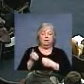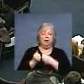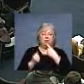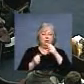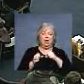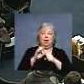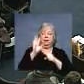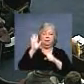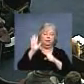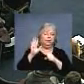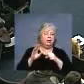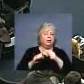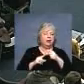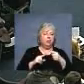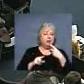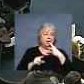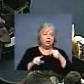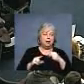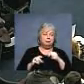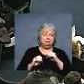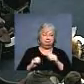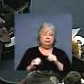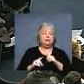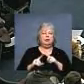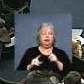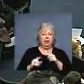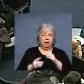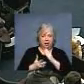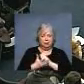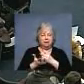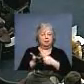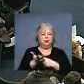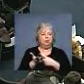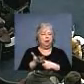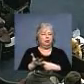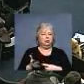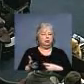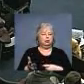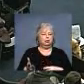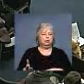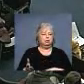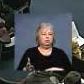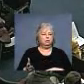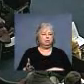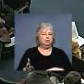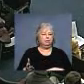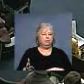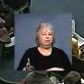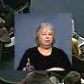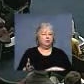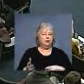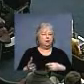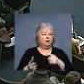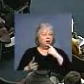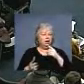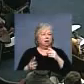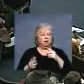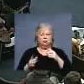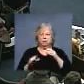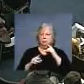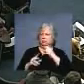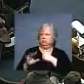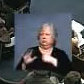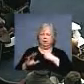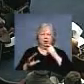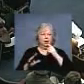saying nay. All right, the question's been called. Mayor, the motion was to adopt the resolution. Oh, excuse me. I amended. thought you were calling.